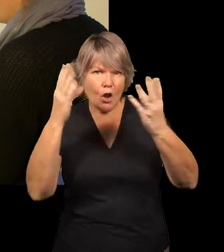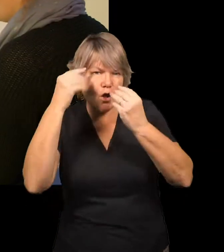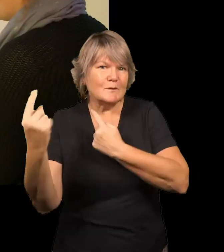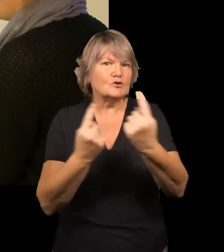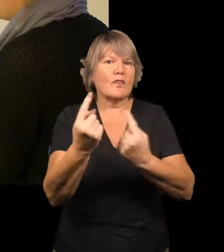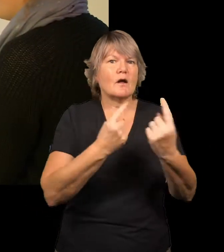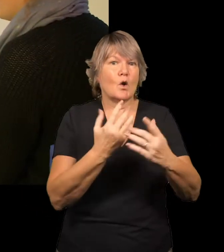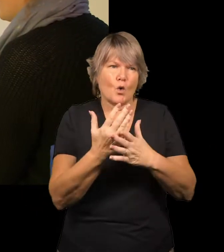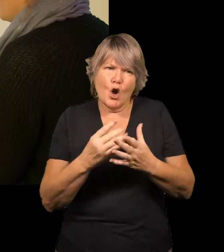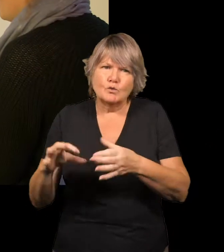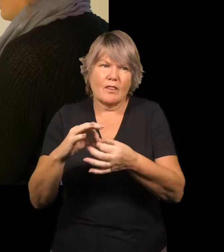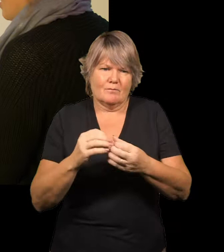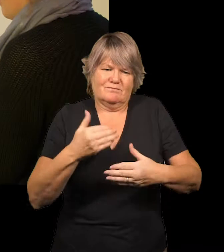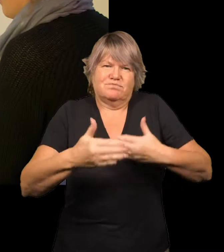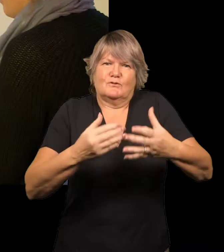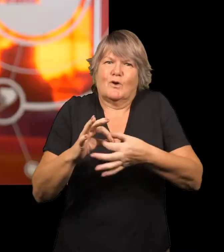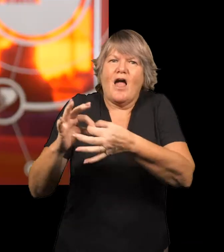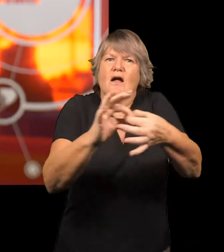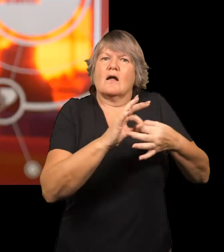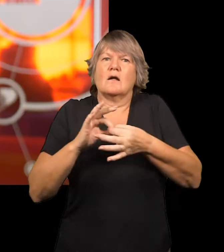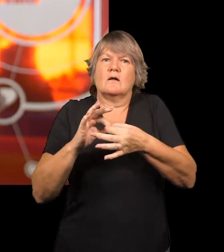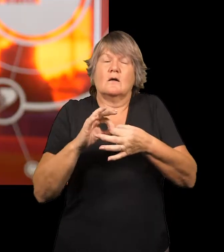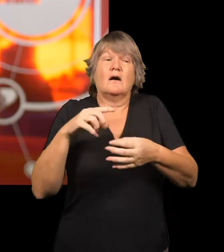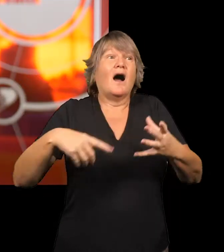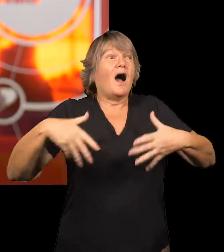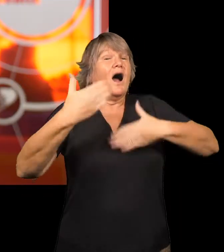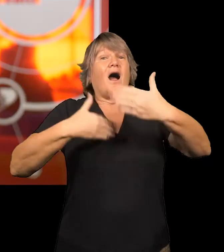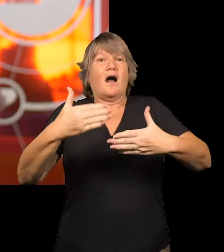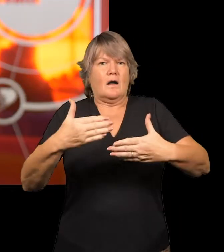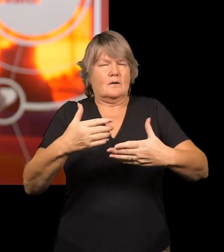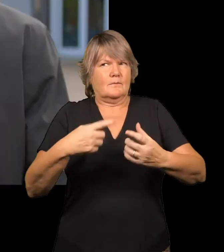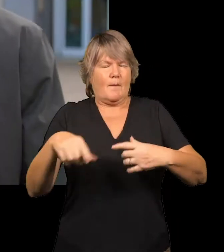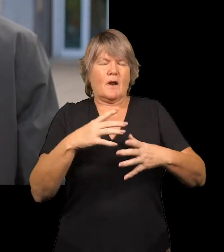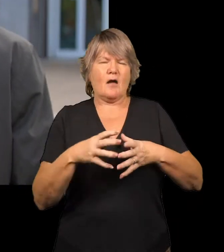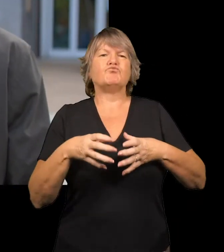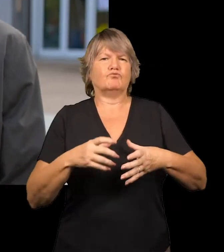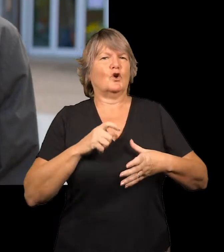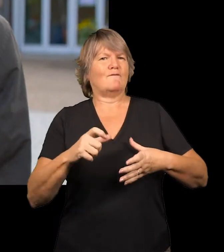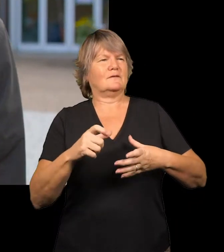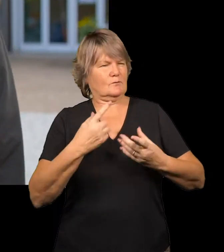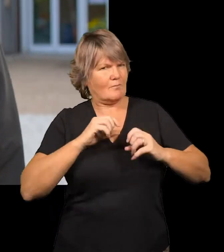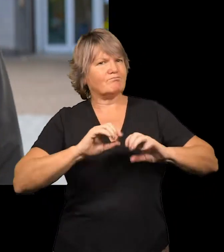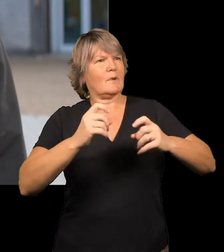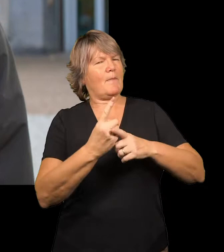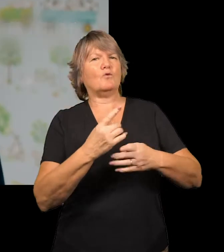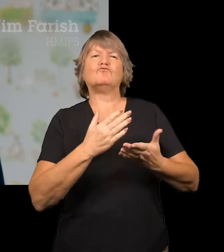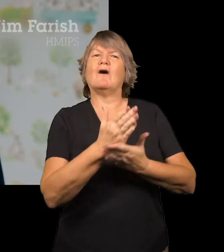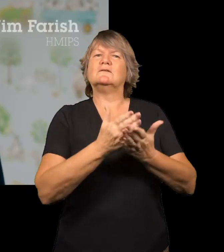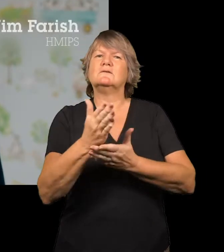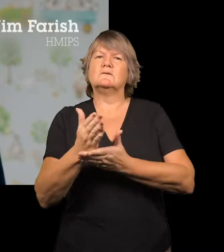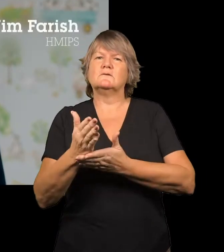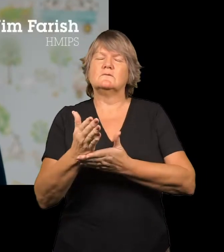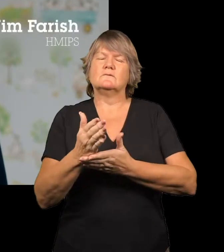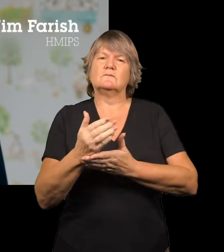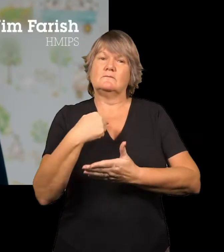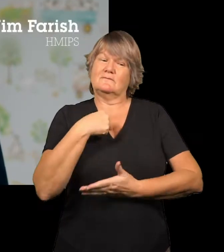and progress work together. And in all of that, we've built such a confidence about being able to talk about rights. The challenge for me was, as a prison